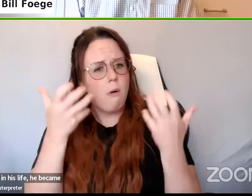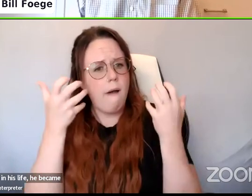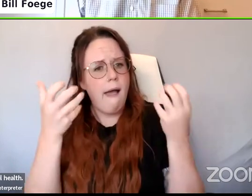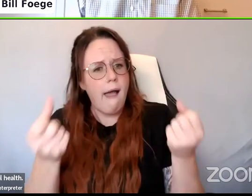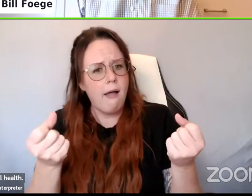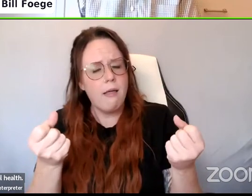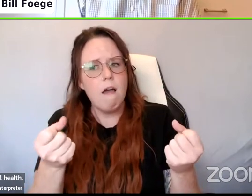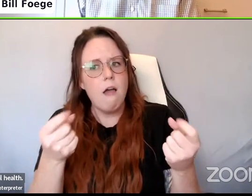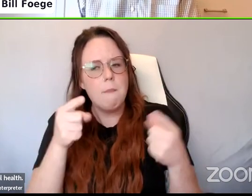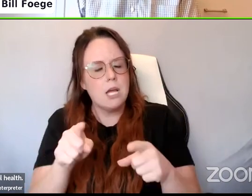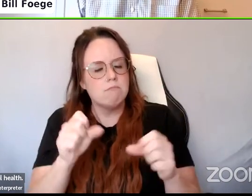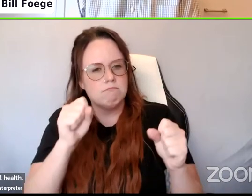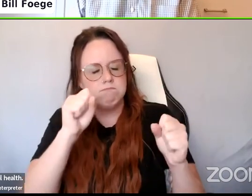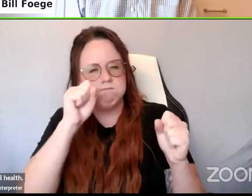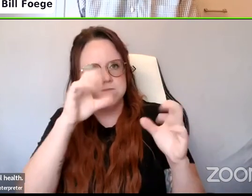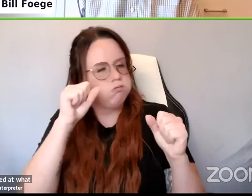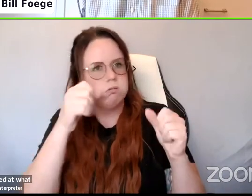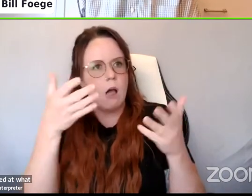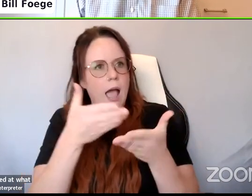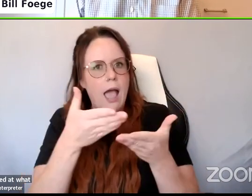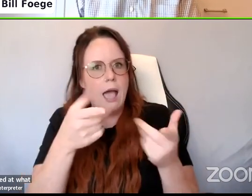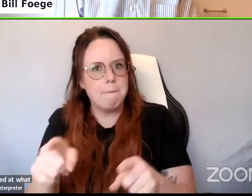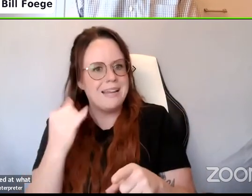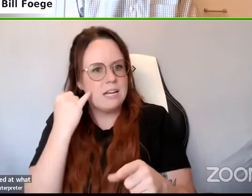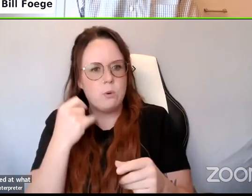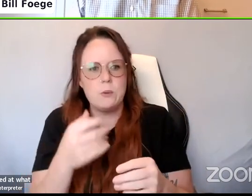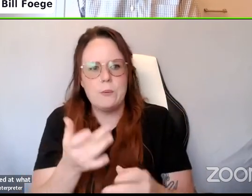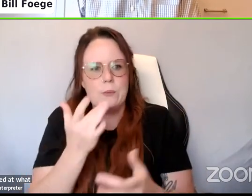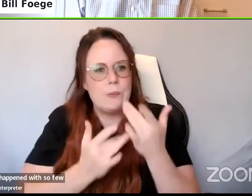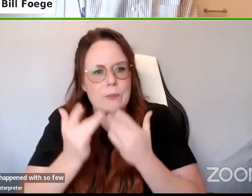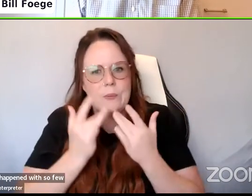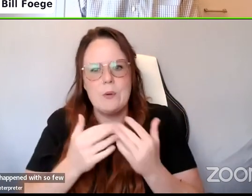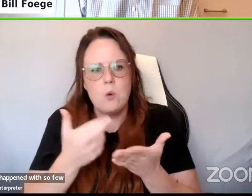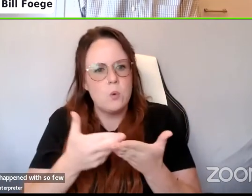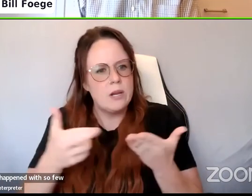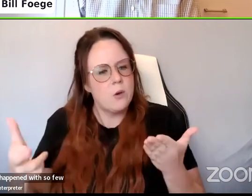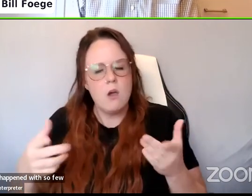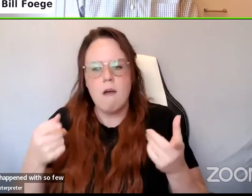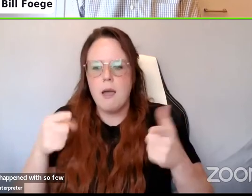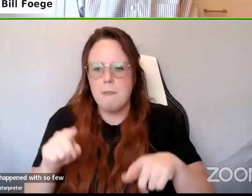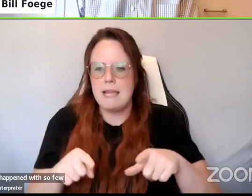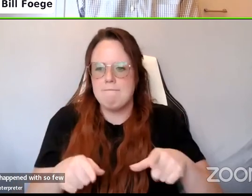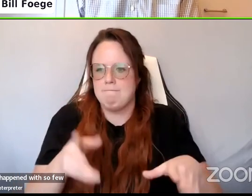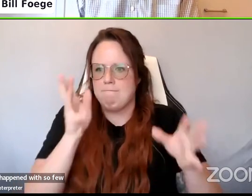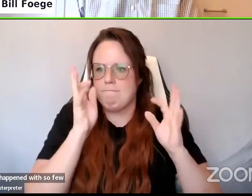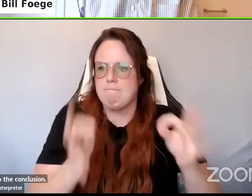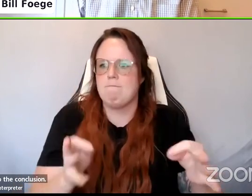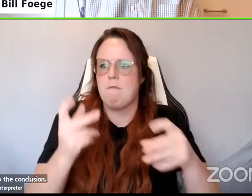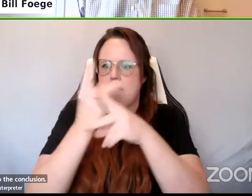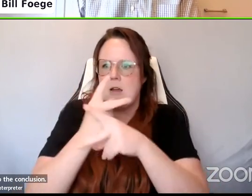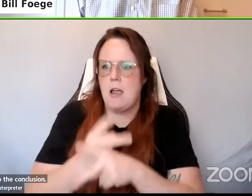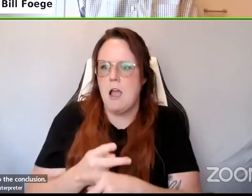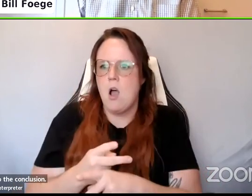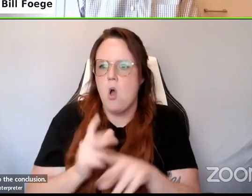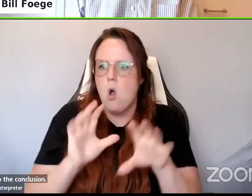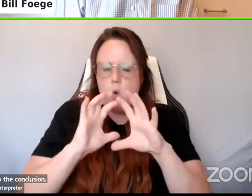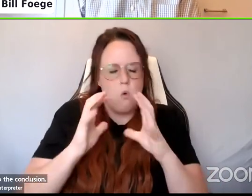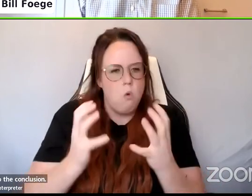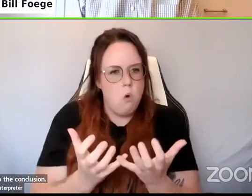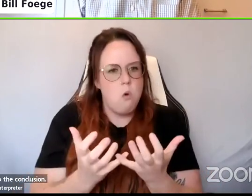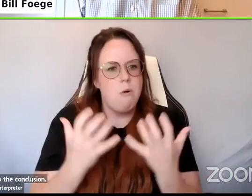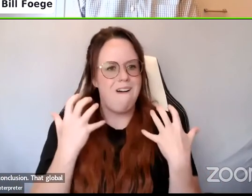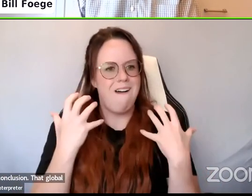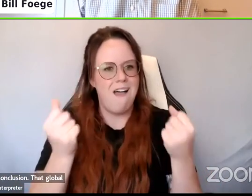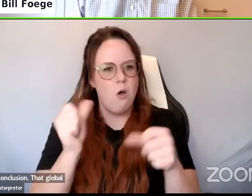at what happened with so few resources and he came to the conclusion that Global health workers